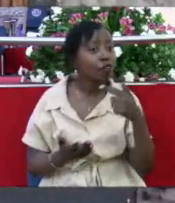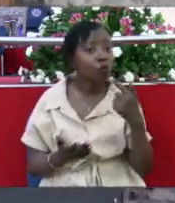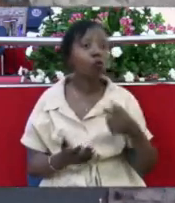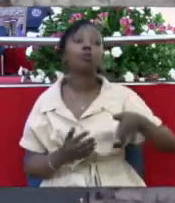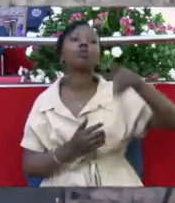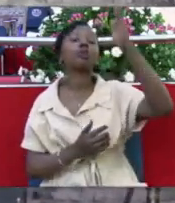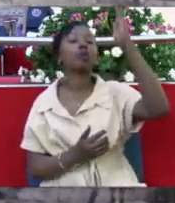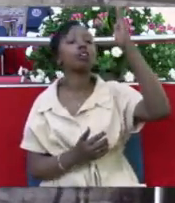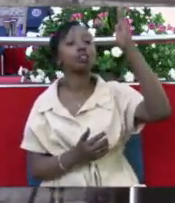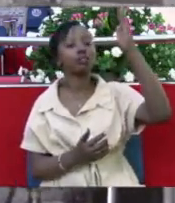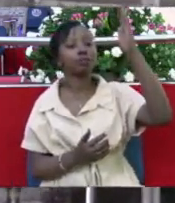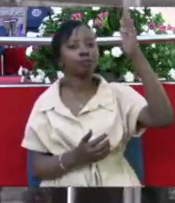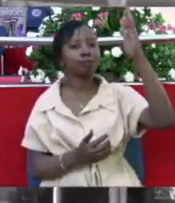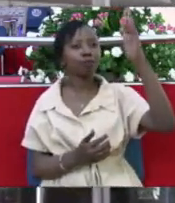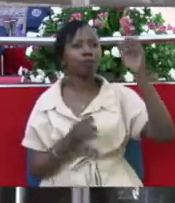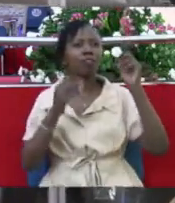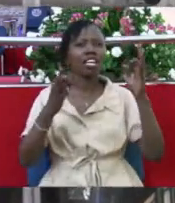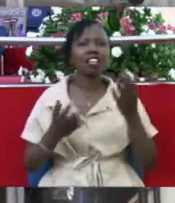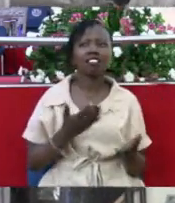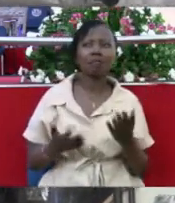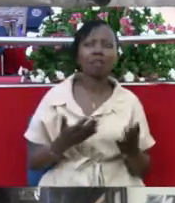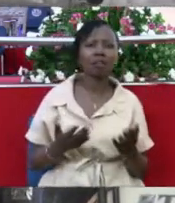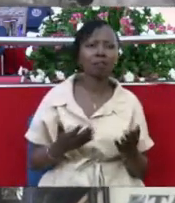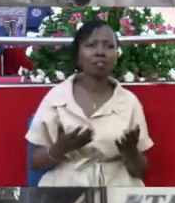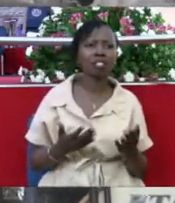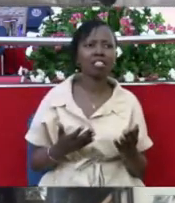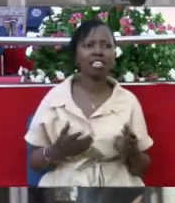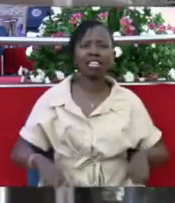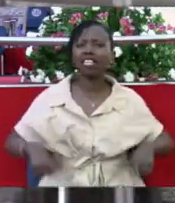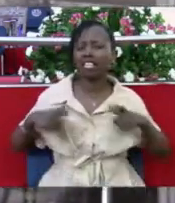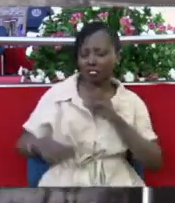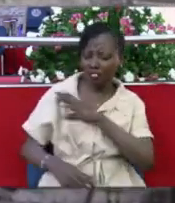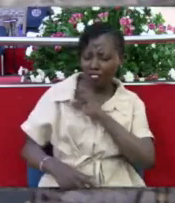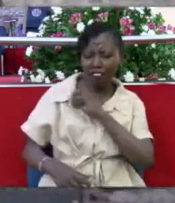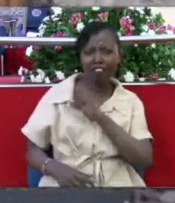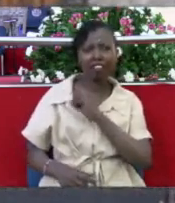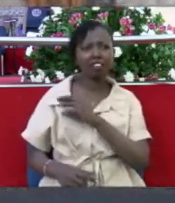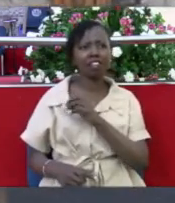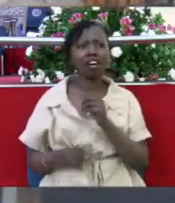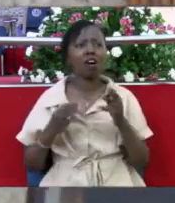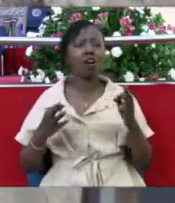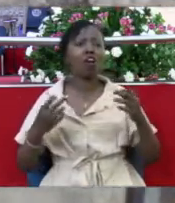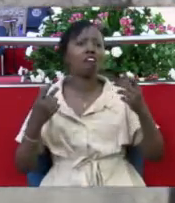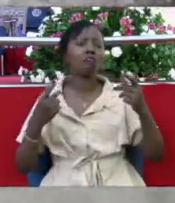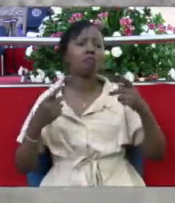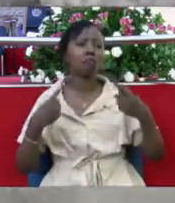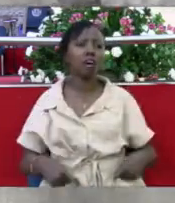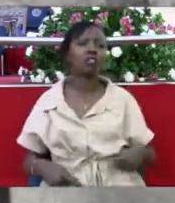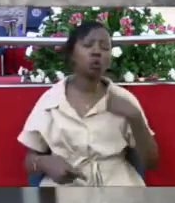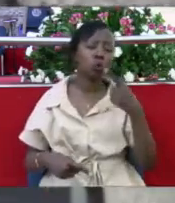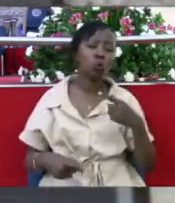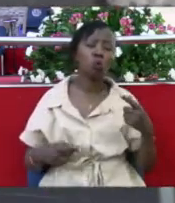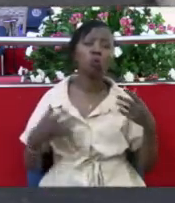ibada yetu ni kwa nani? If you have been living in fear, kama umekuwa ukiishi kwa uoga, of a person, ya kuogopa mtu, of human beings,